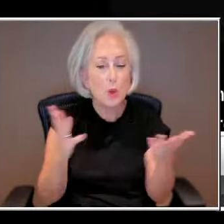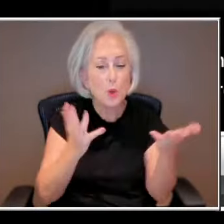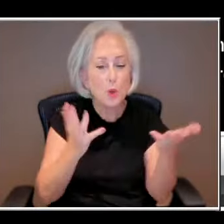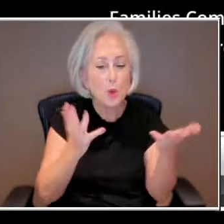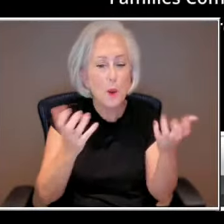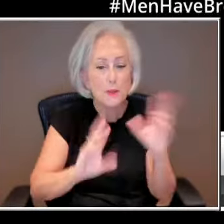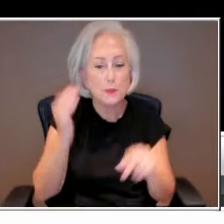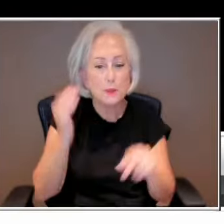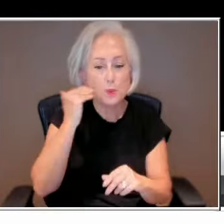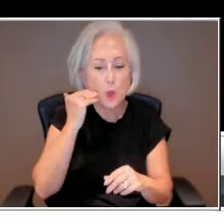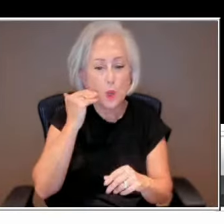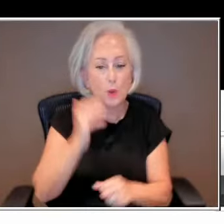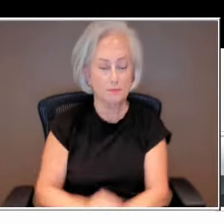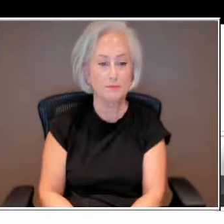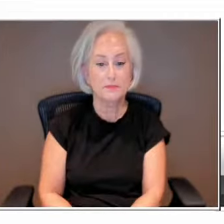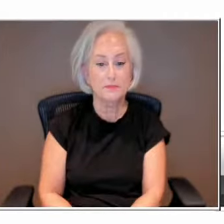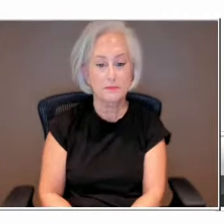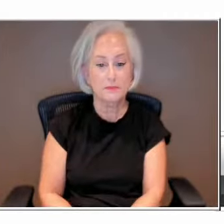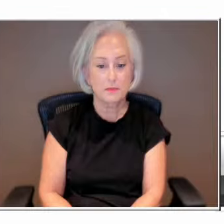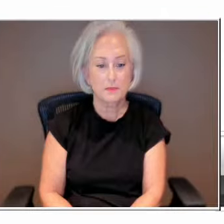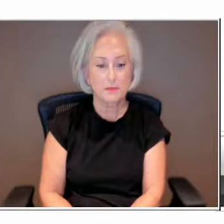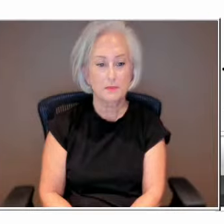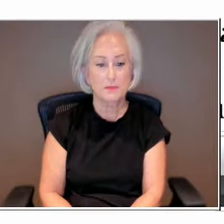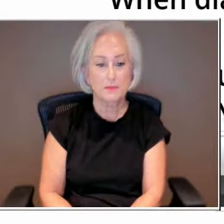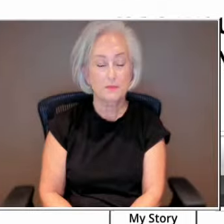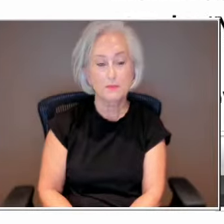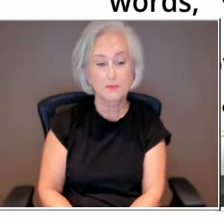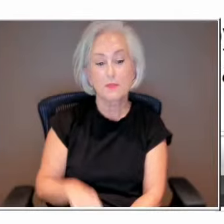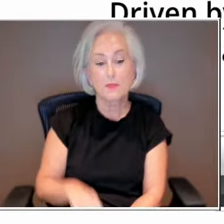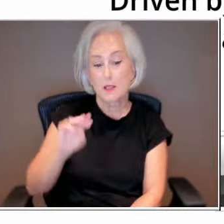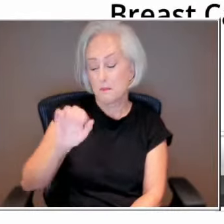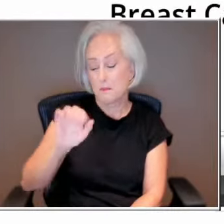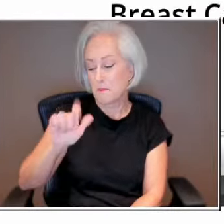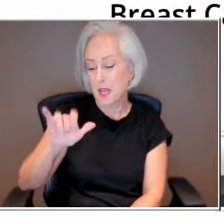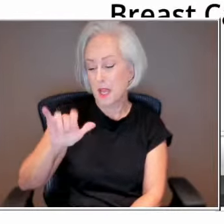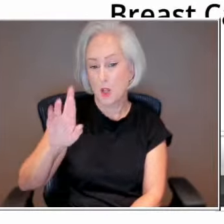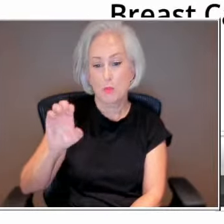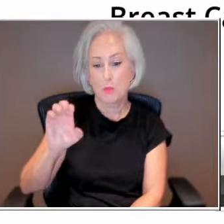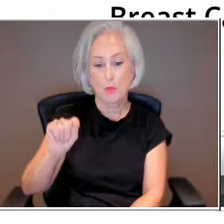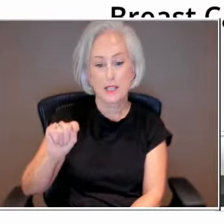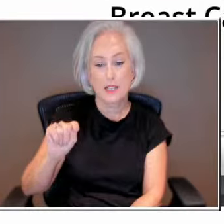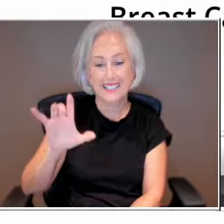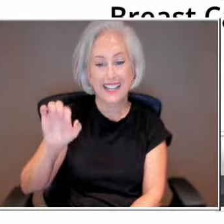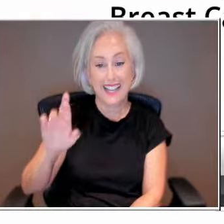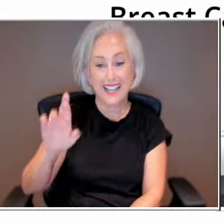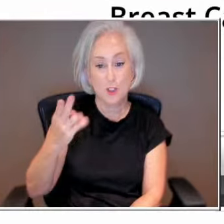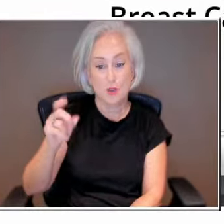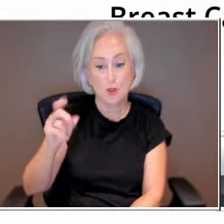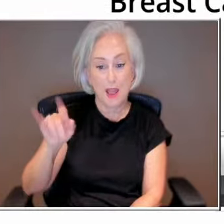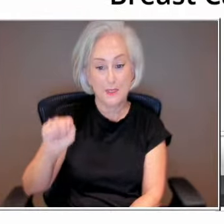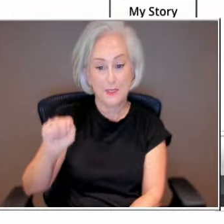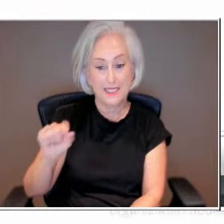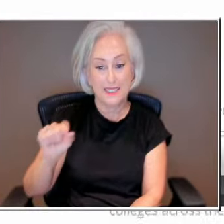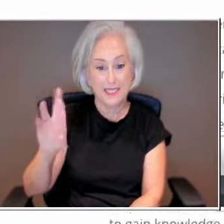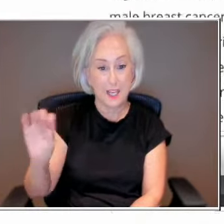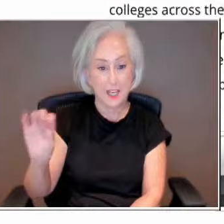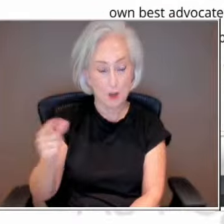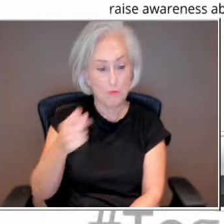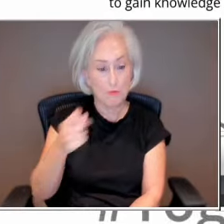you can find everything on our mailbreastcancerhappens.org. There we have all of our resources for your breast